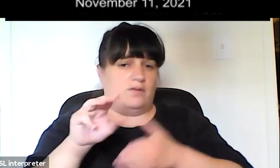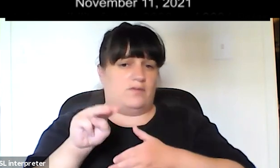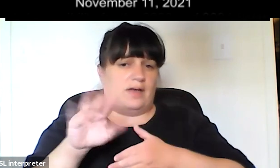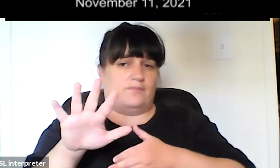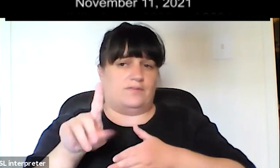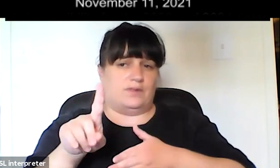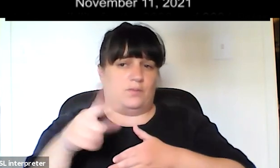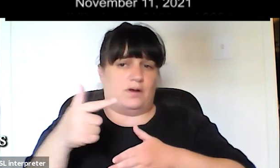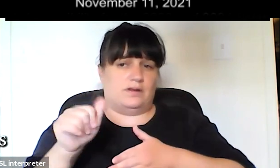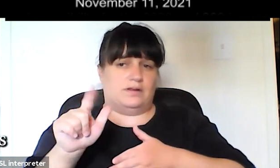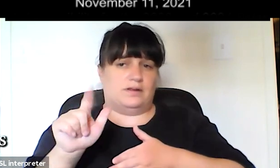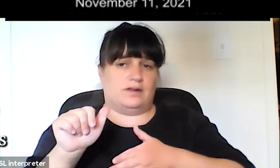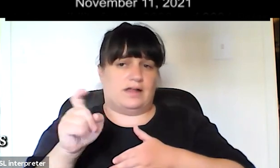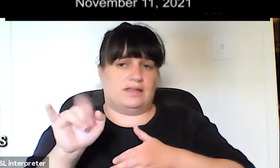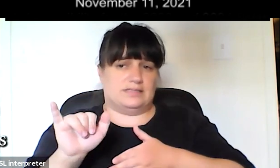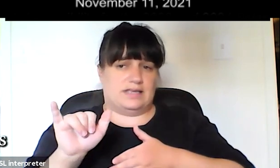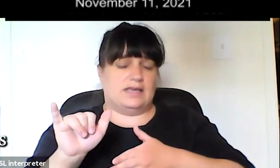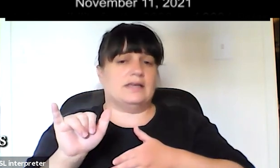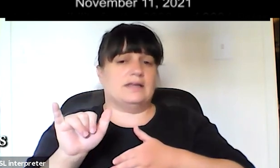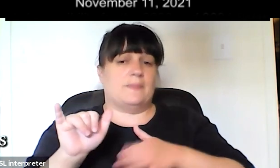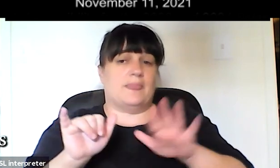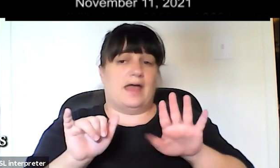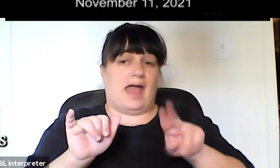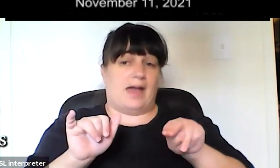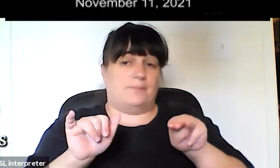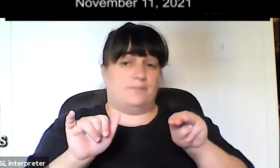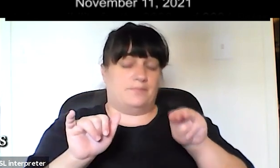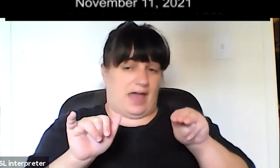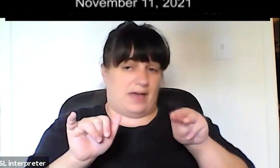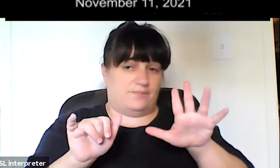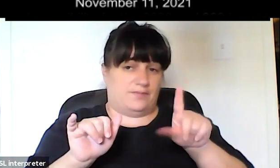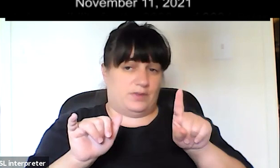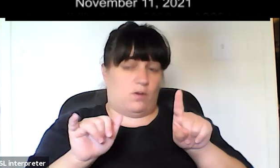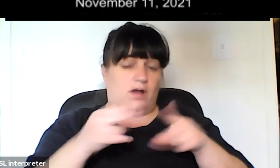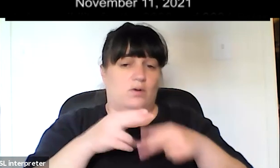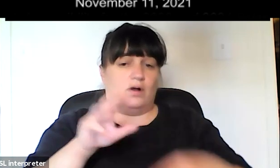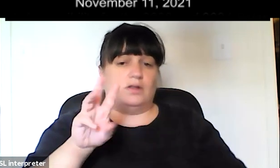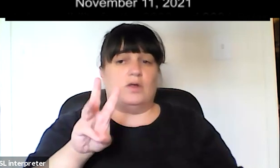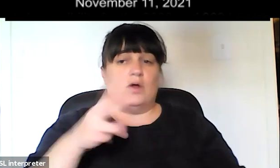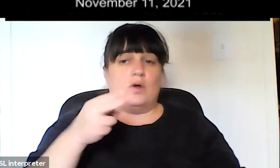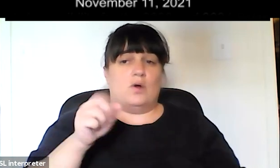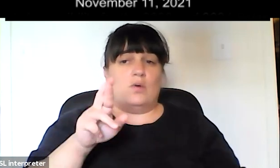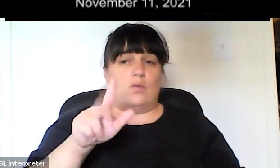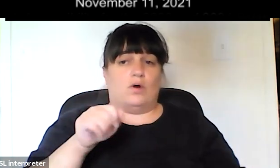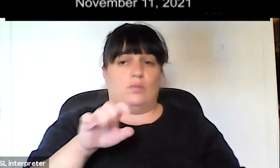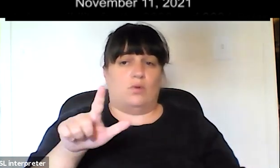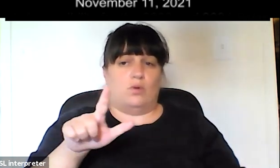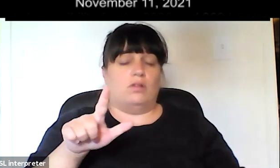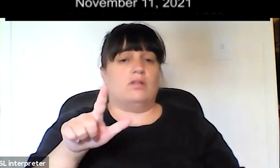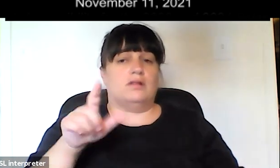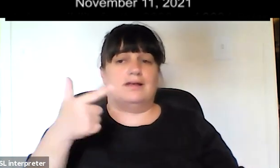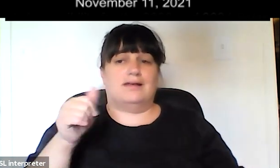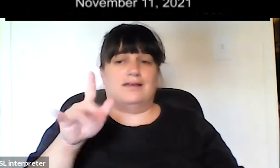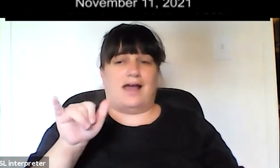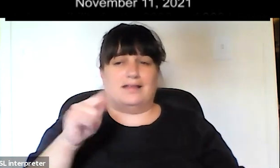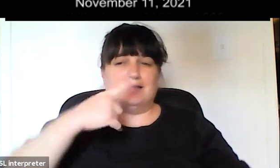M51 galaxy. The M51, or the Whirlpool galaxy, is a spiral shaped galaxy,